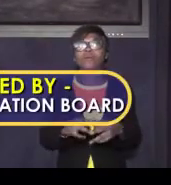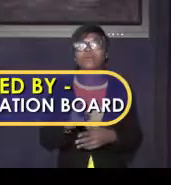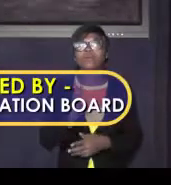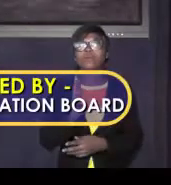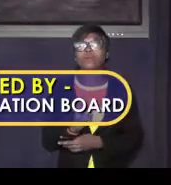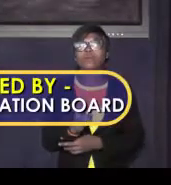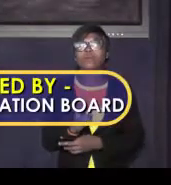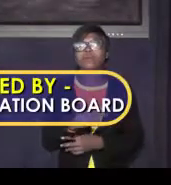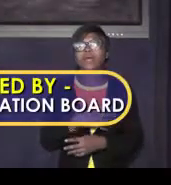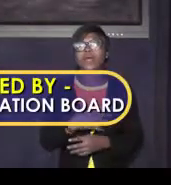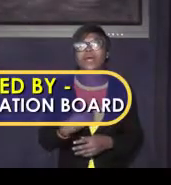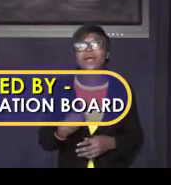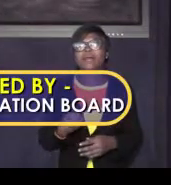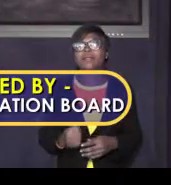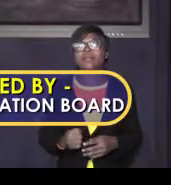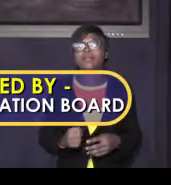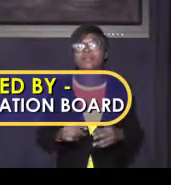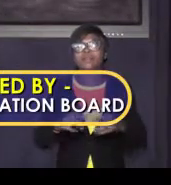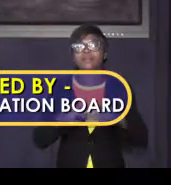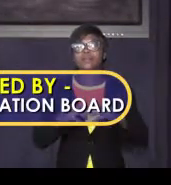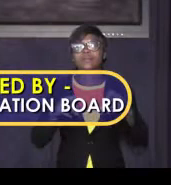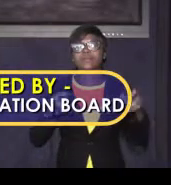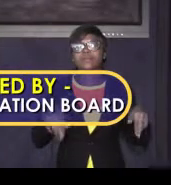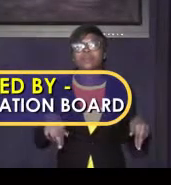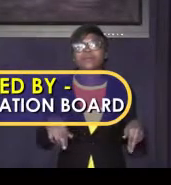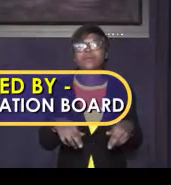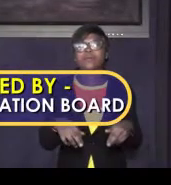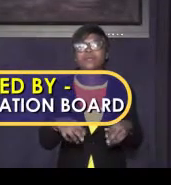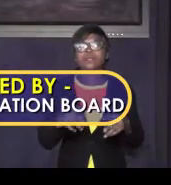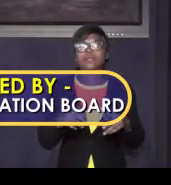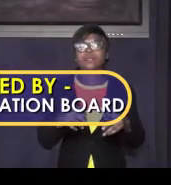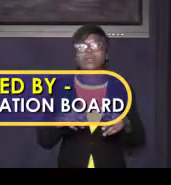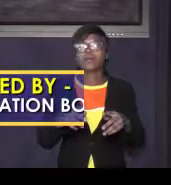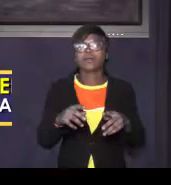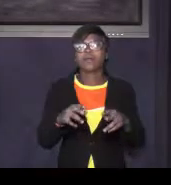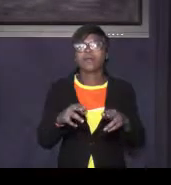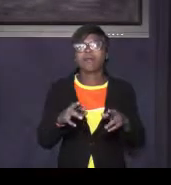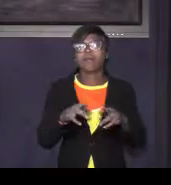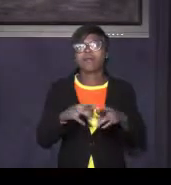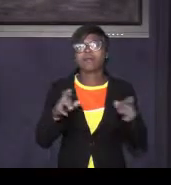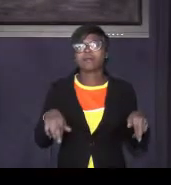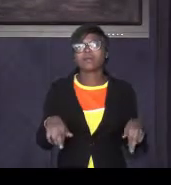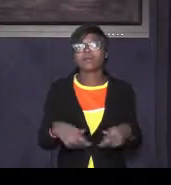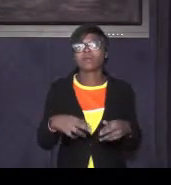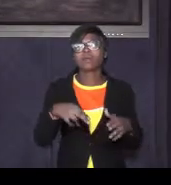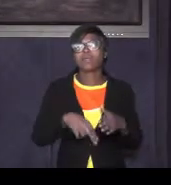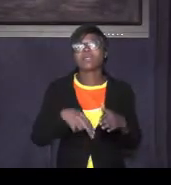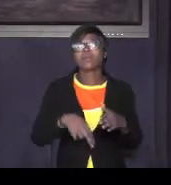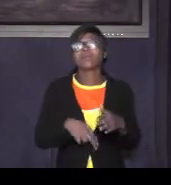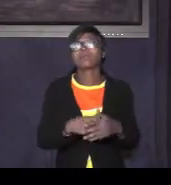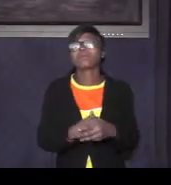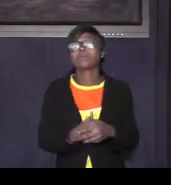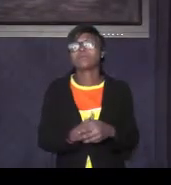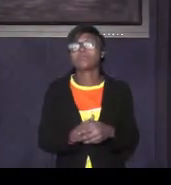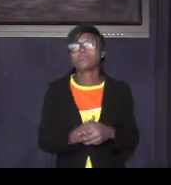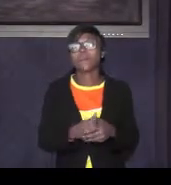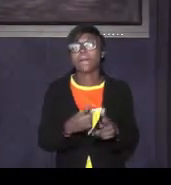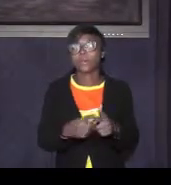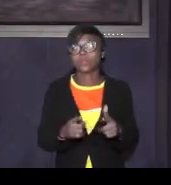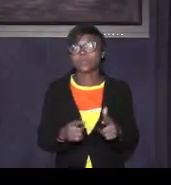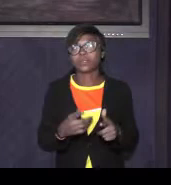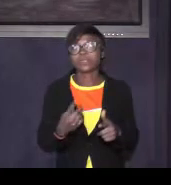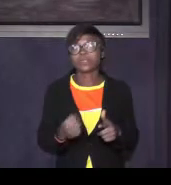below. And the dimensions we're given says that this length of this rectangle is 9 centimeters, the breadth is 10